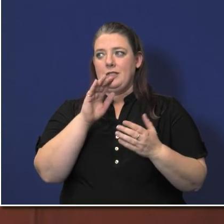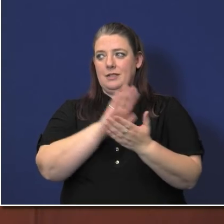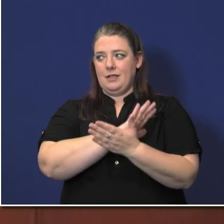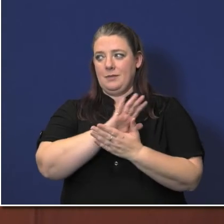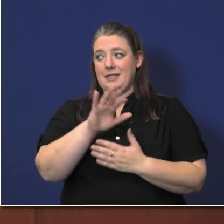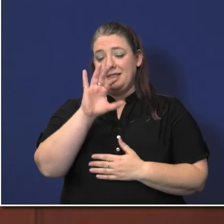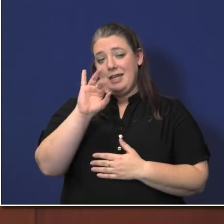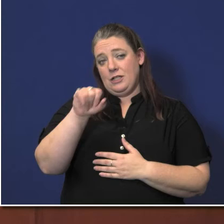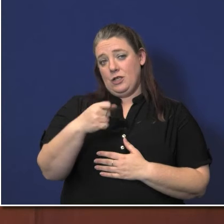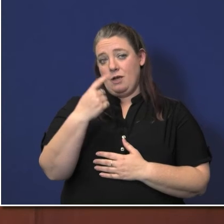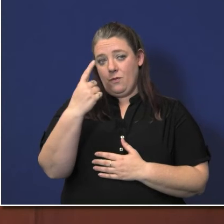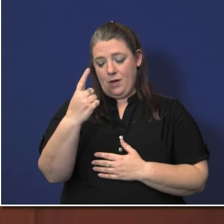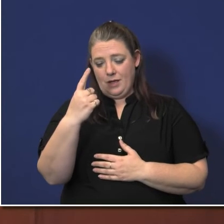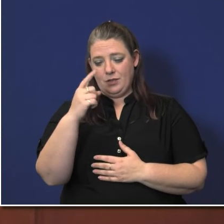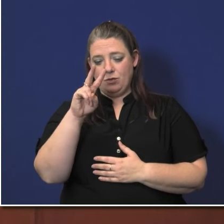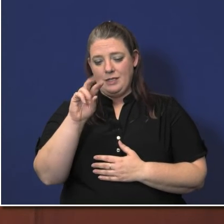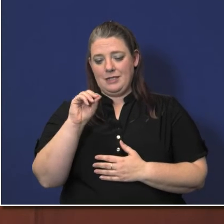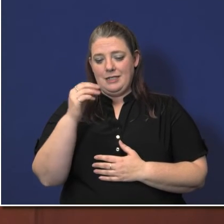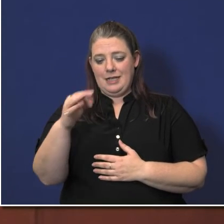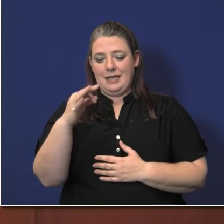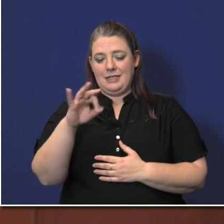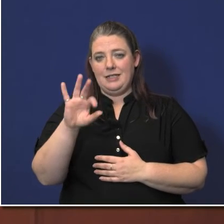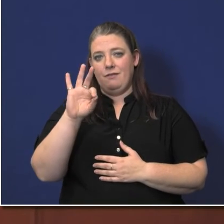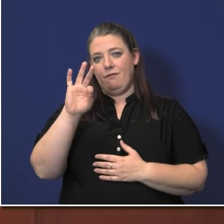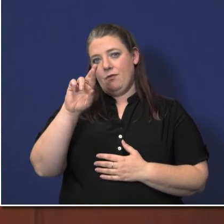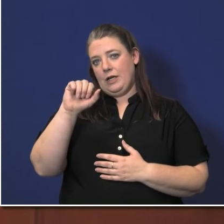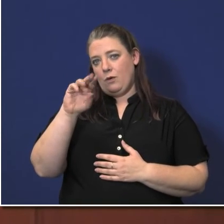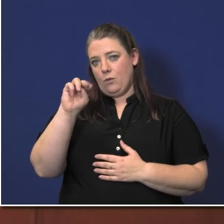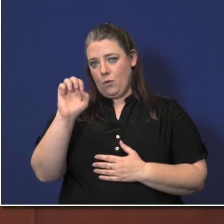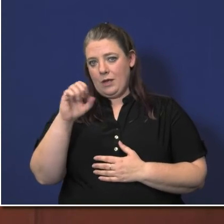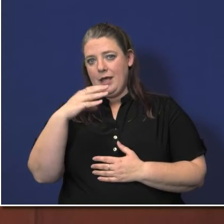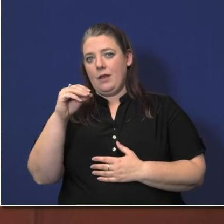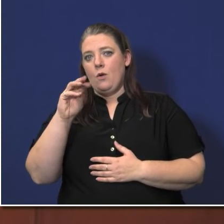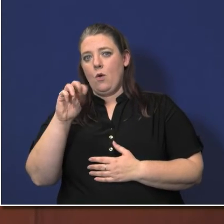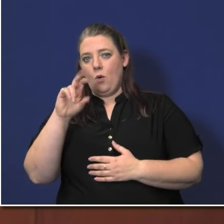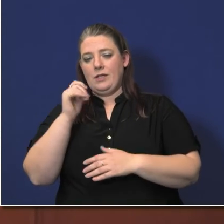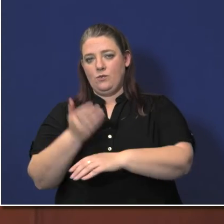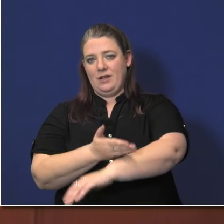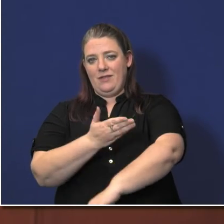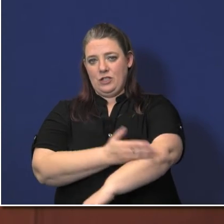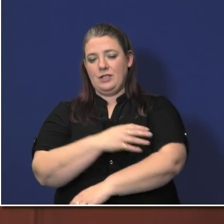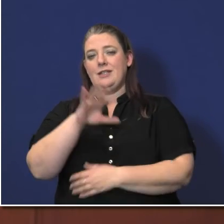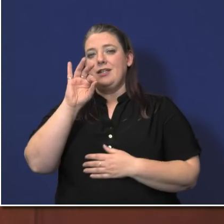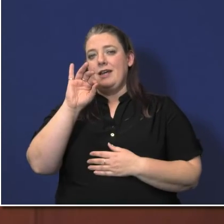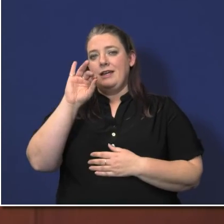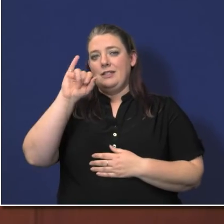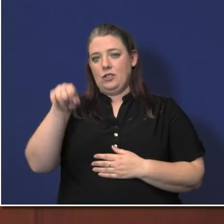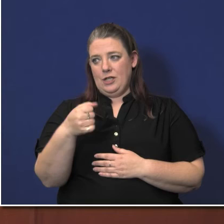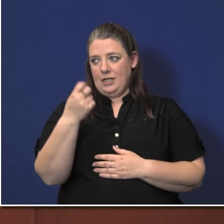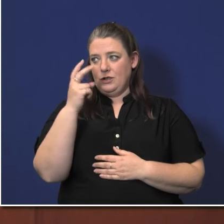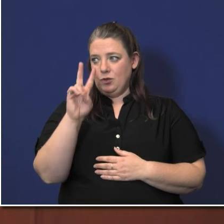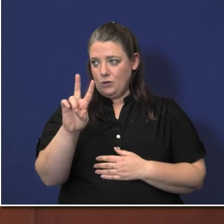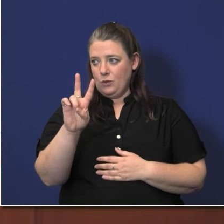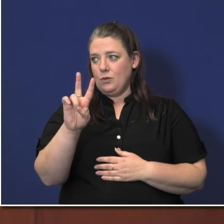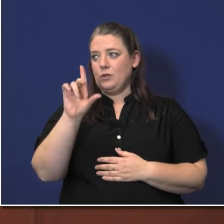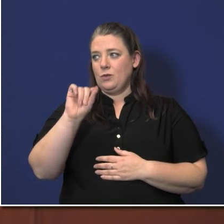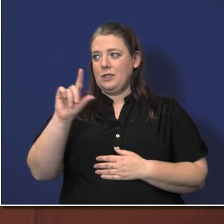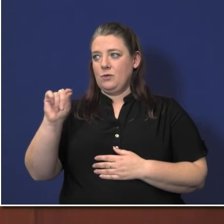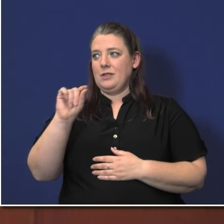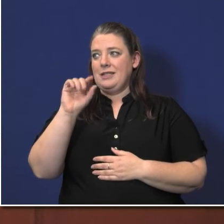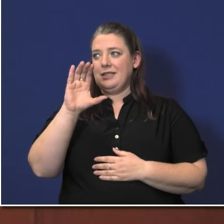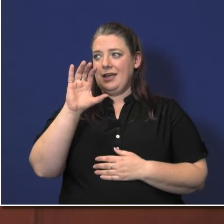9J1, 2019 Francone and Owens Elementary School renovations. 9J2, 2020